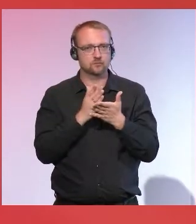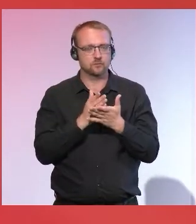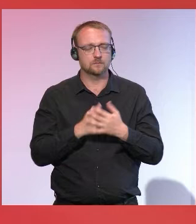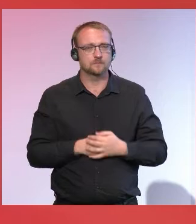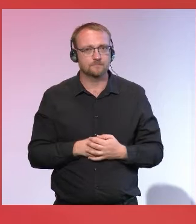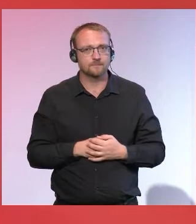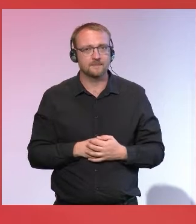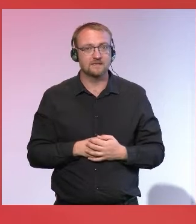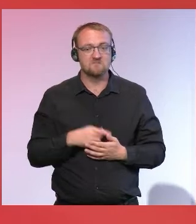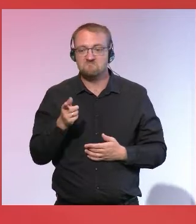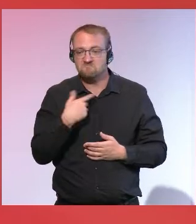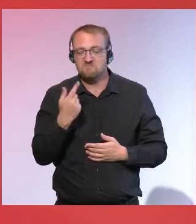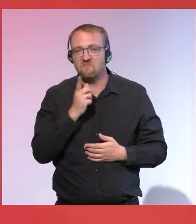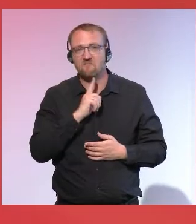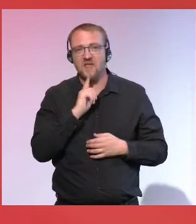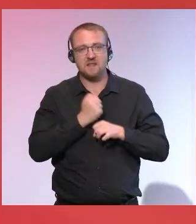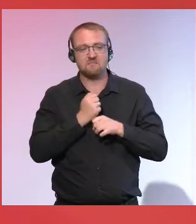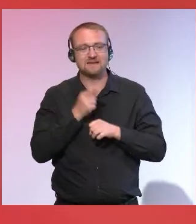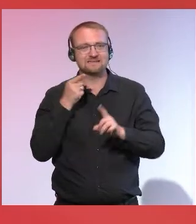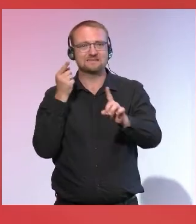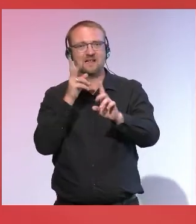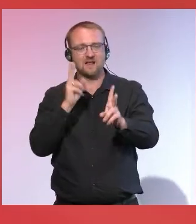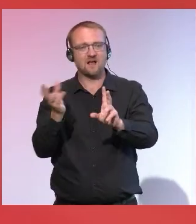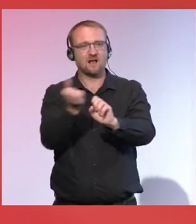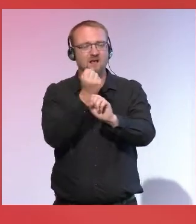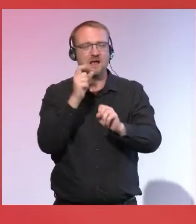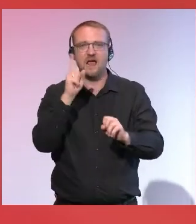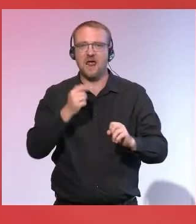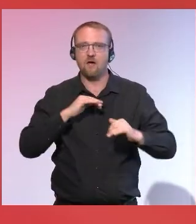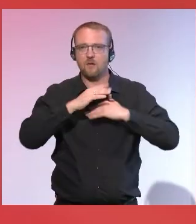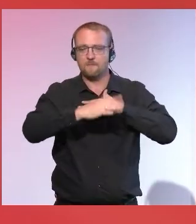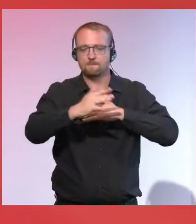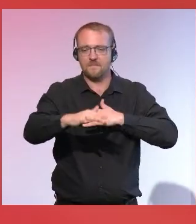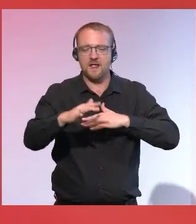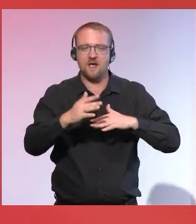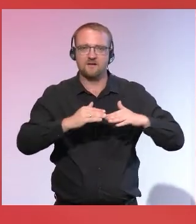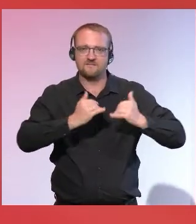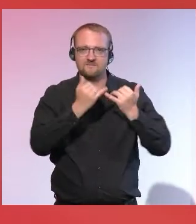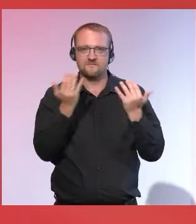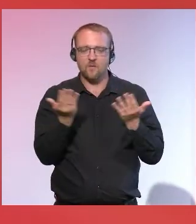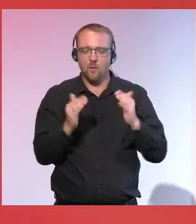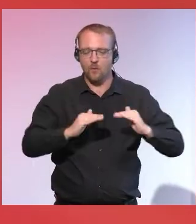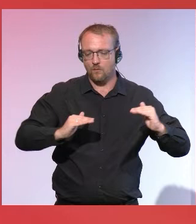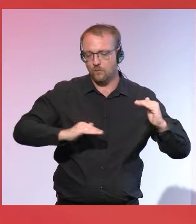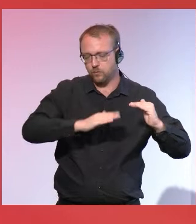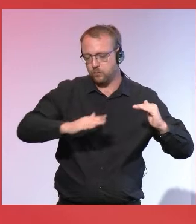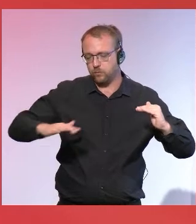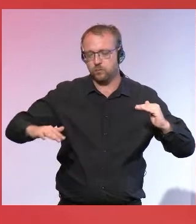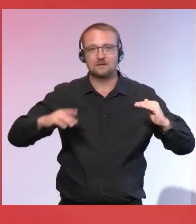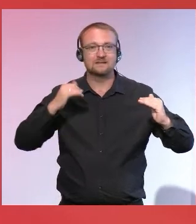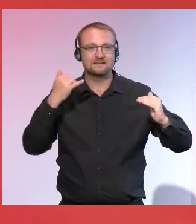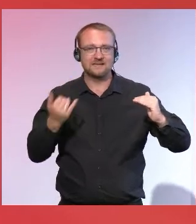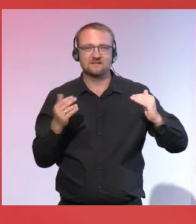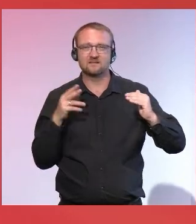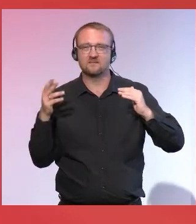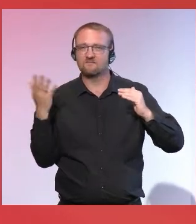And if we look at sea level rise, again, at the moment, we're on about 20 centimeters sea level rise. By the end of this